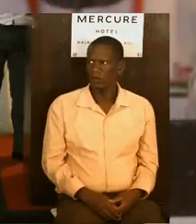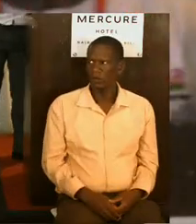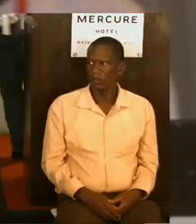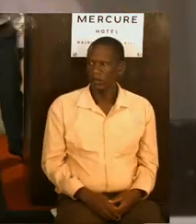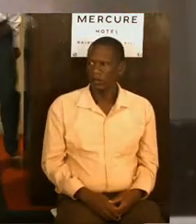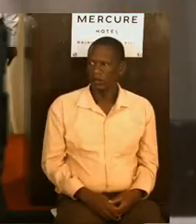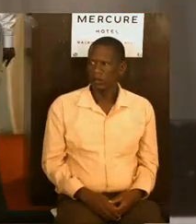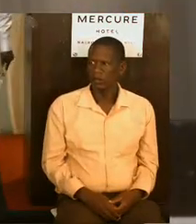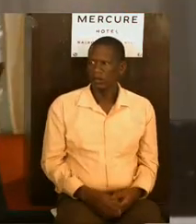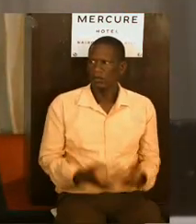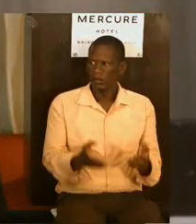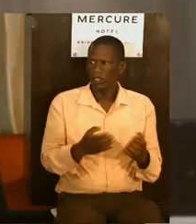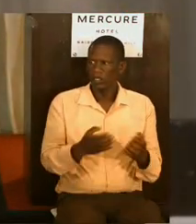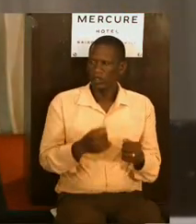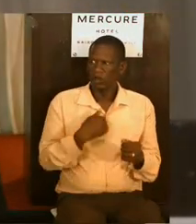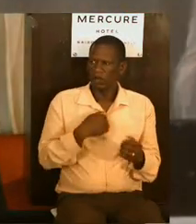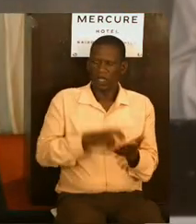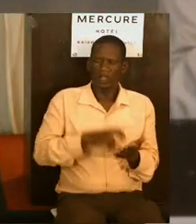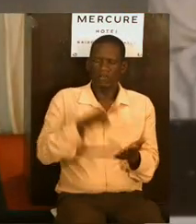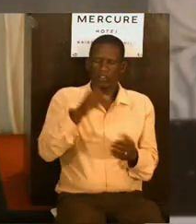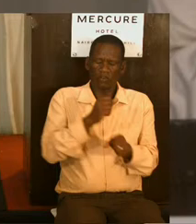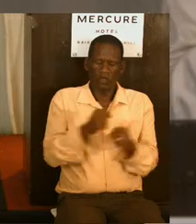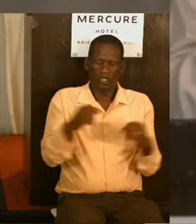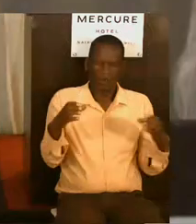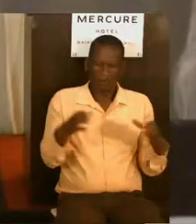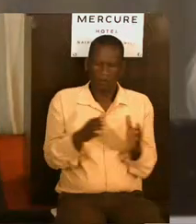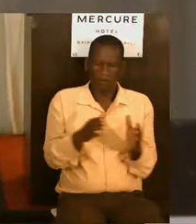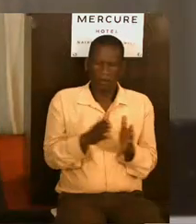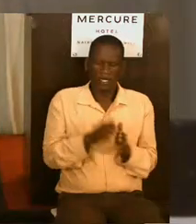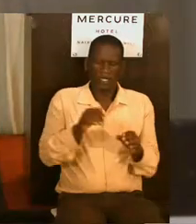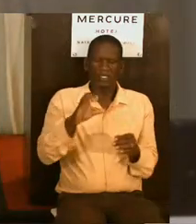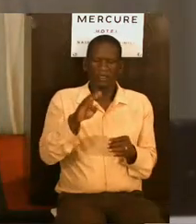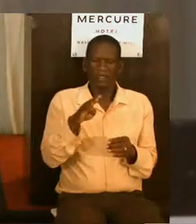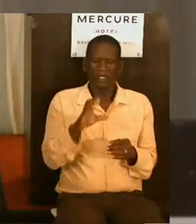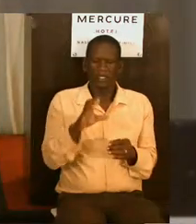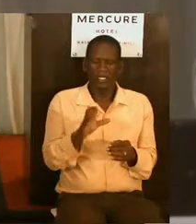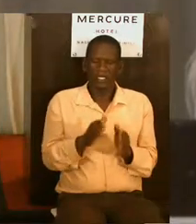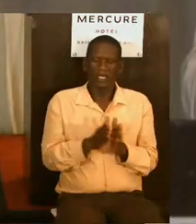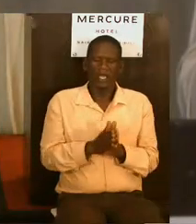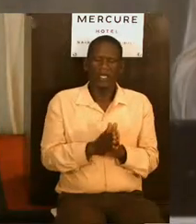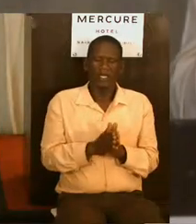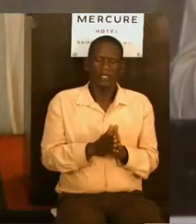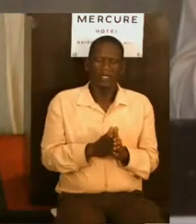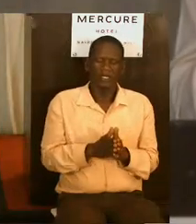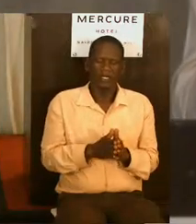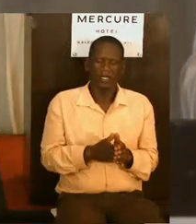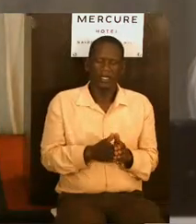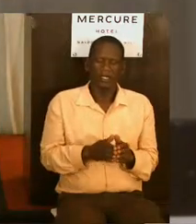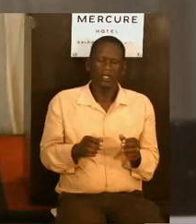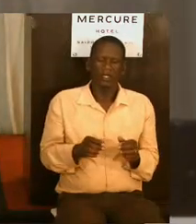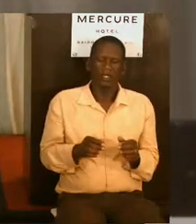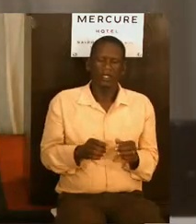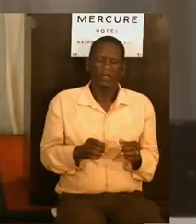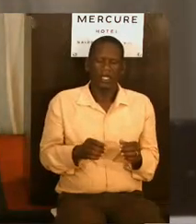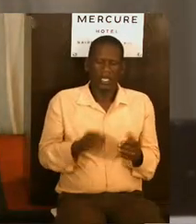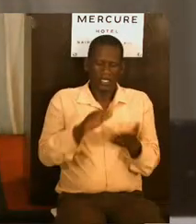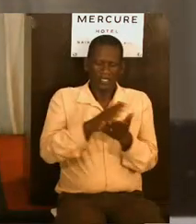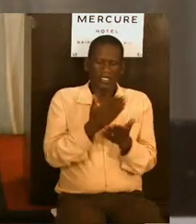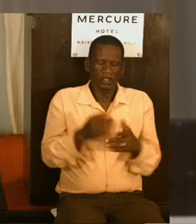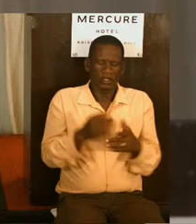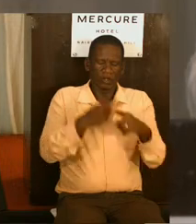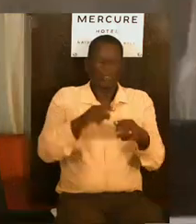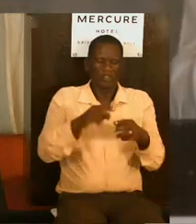okay we need to take advantage of the working group in the CBC and the uni in Universal acceptable